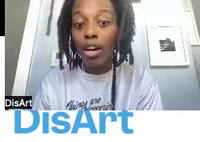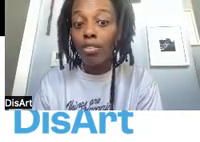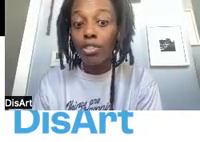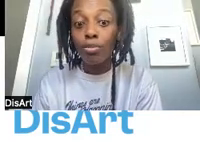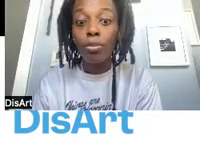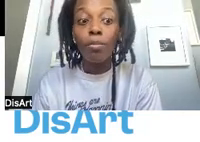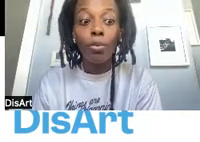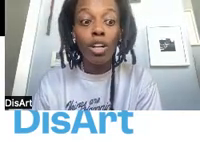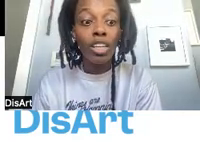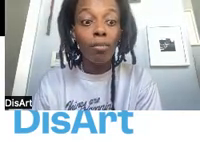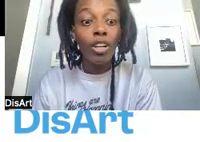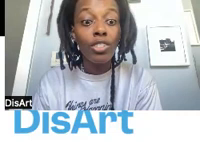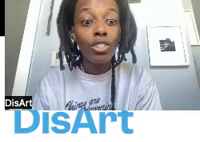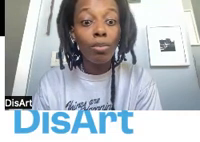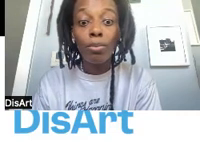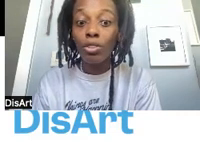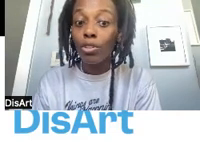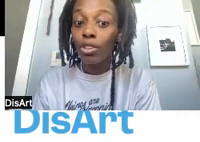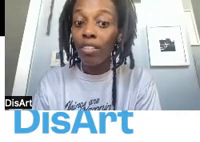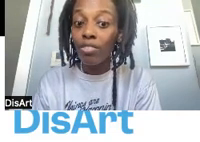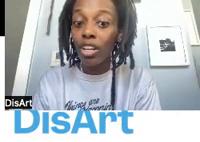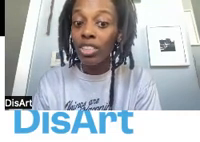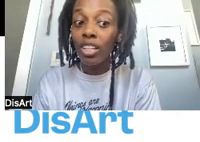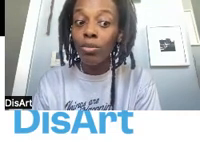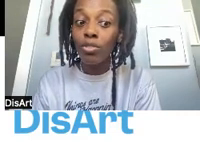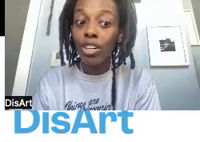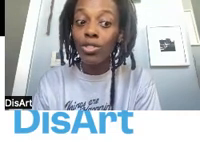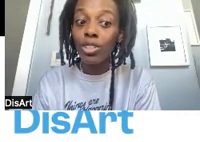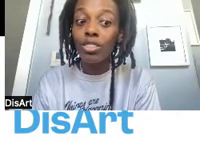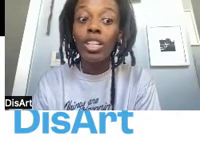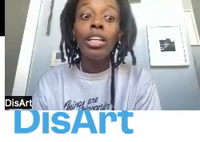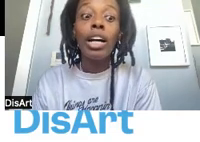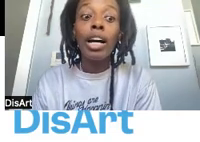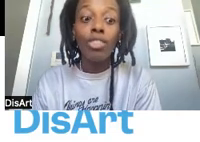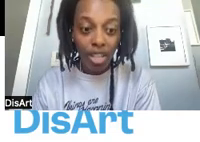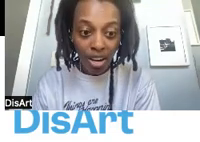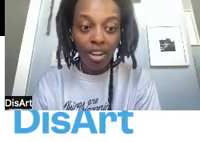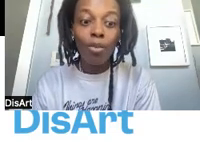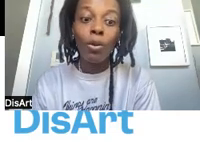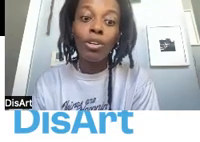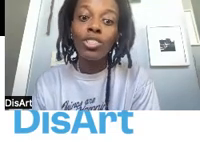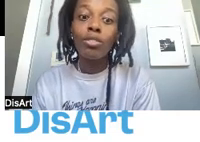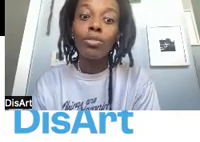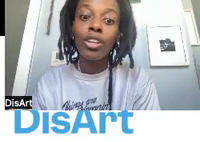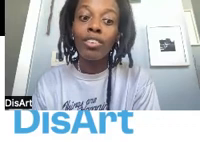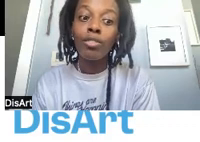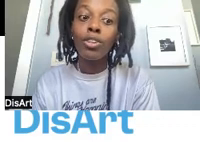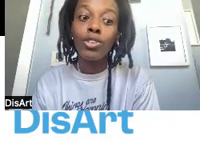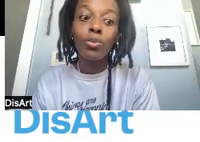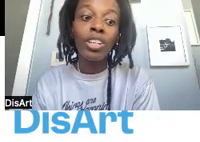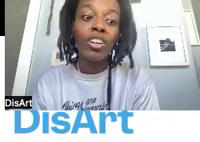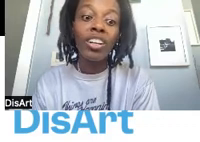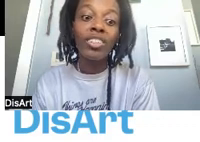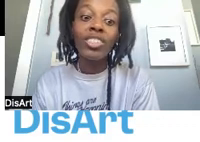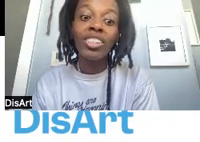is a photograph of a group of people walking in a march. The people in the photograph have dark skin with dark short dark hair. One person in the foreground of the